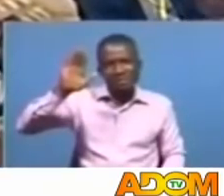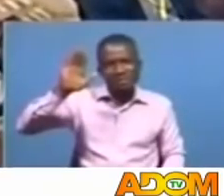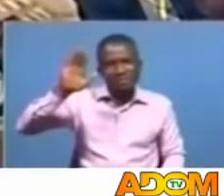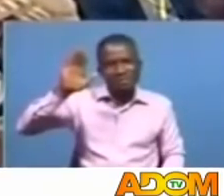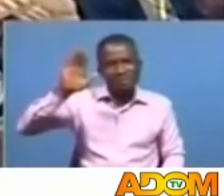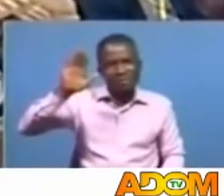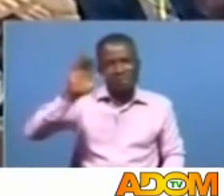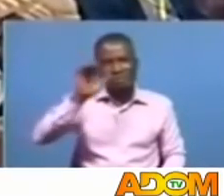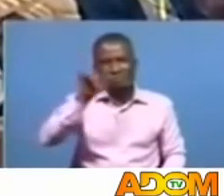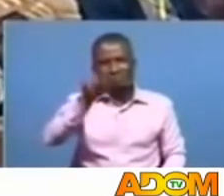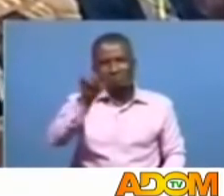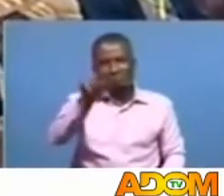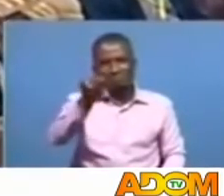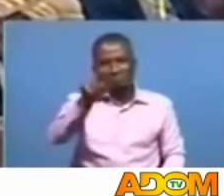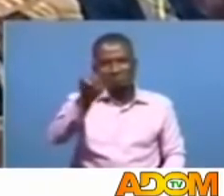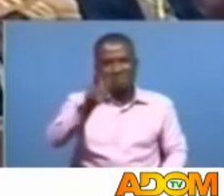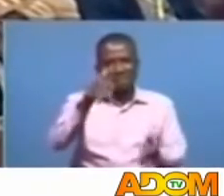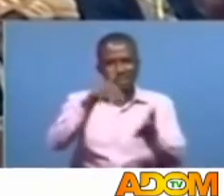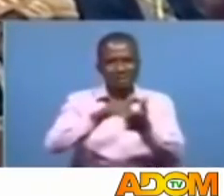there again,